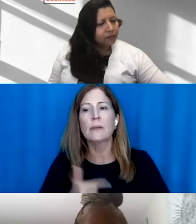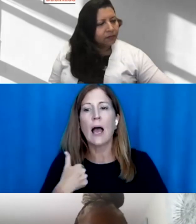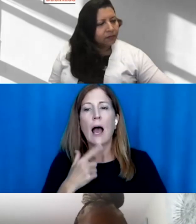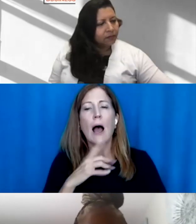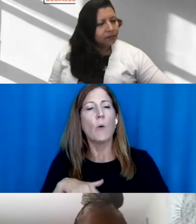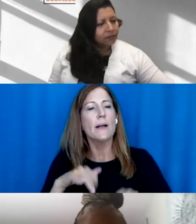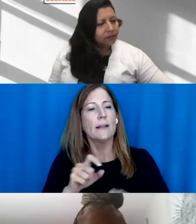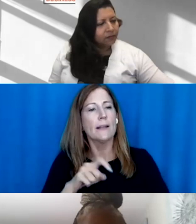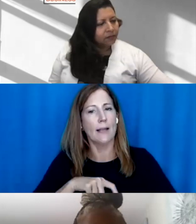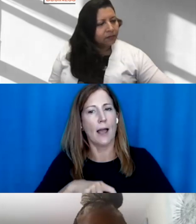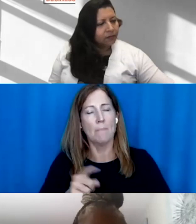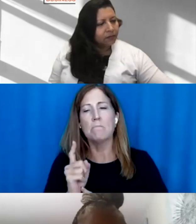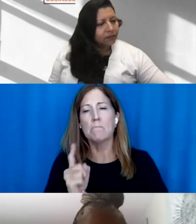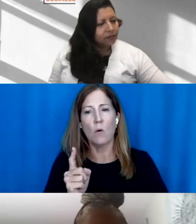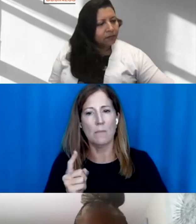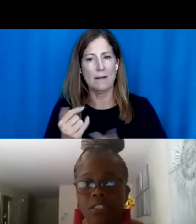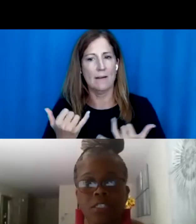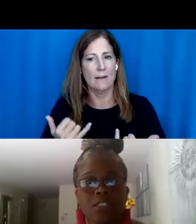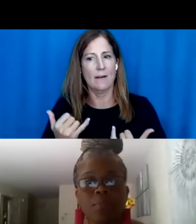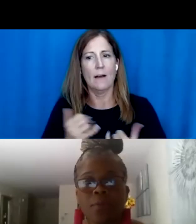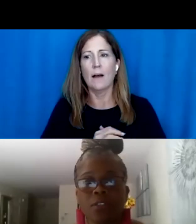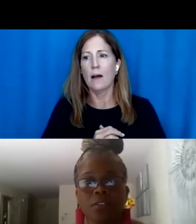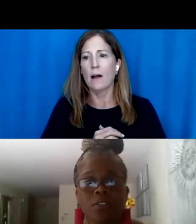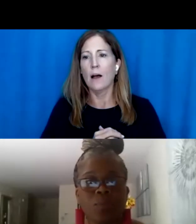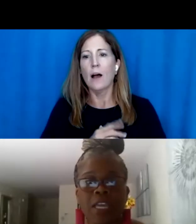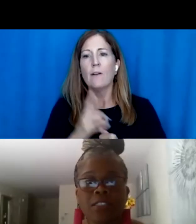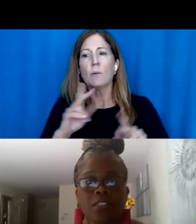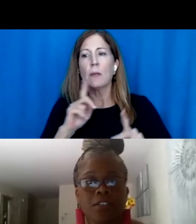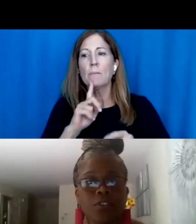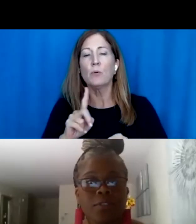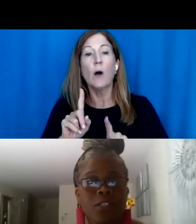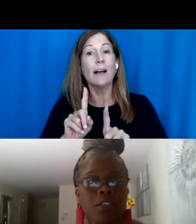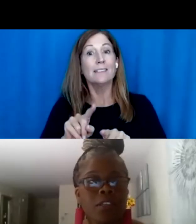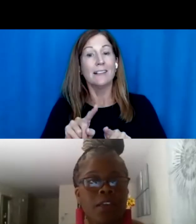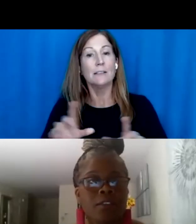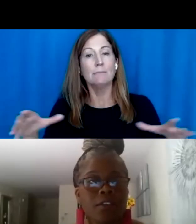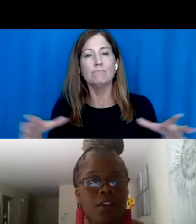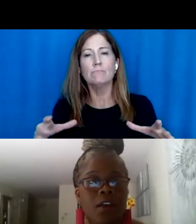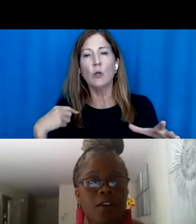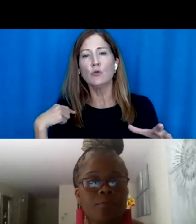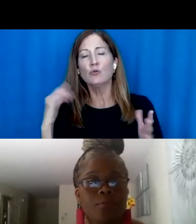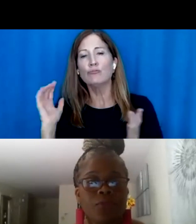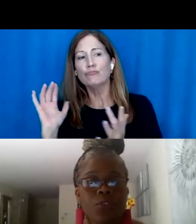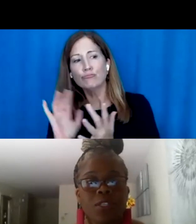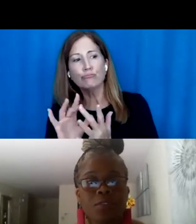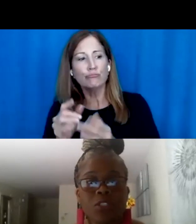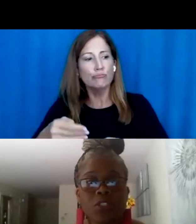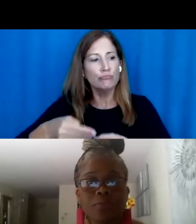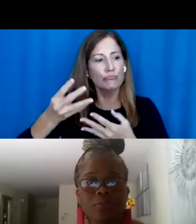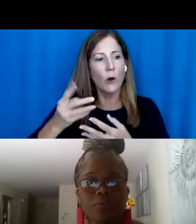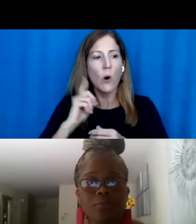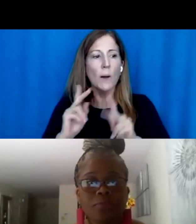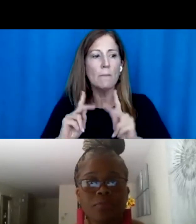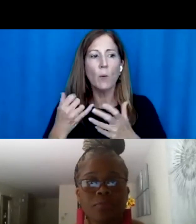moment for attendees to be able to touch base, and if there was anything that folks wanted to